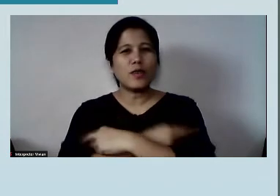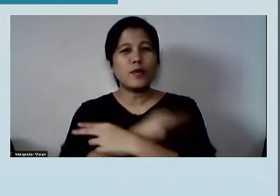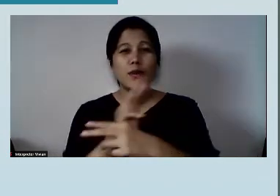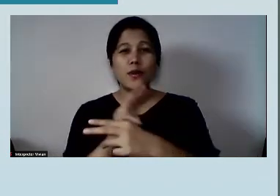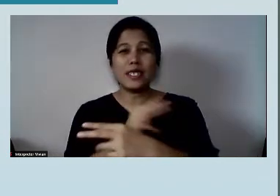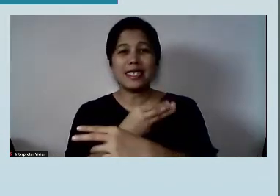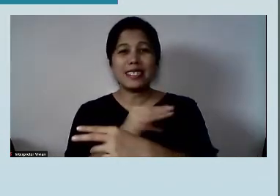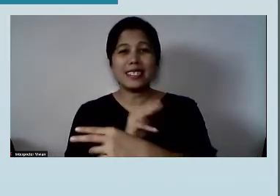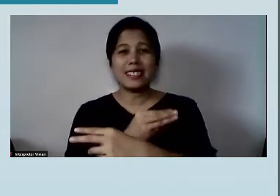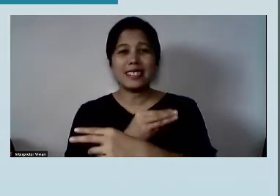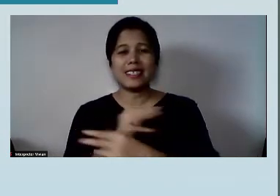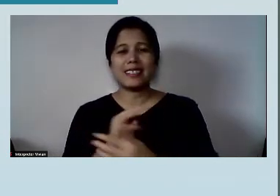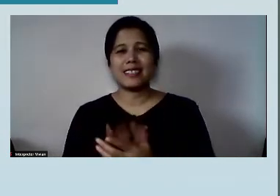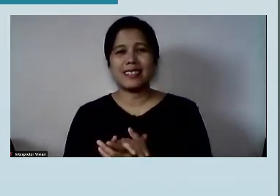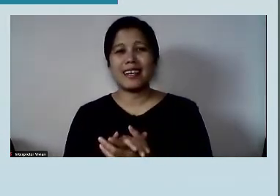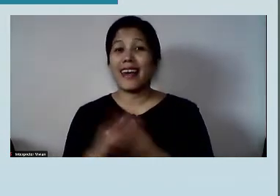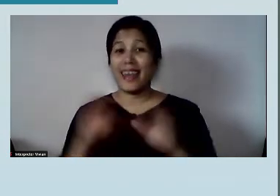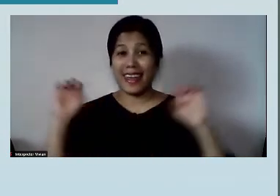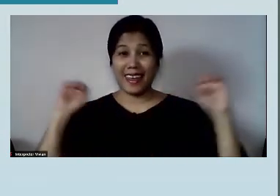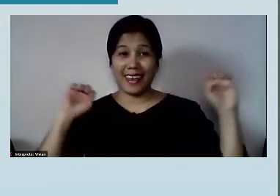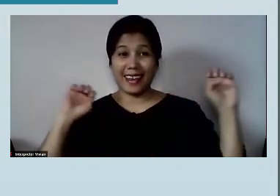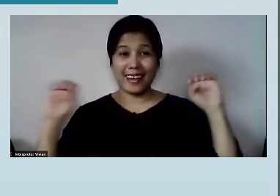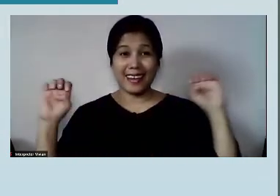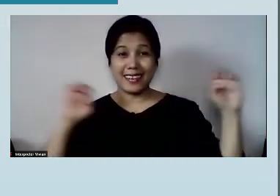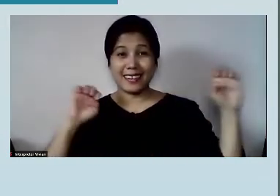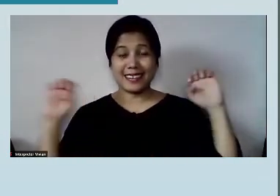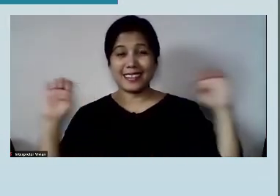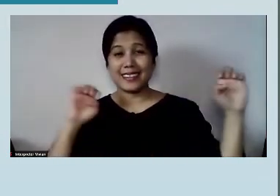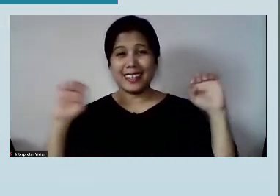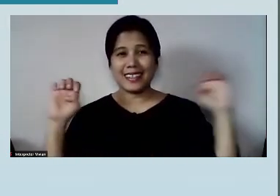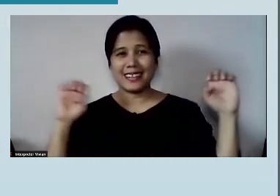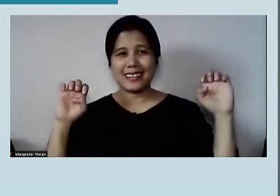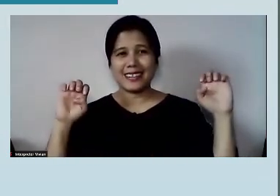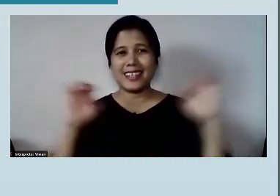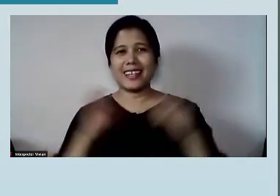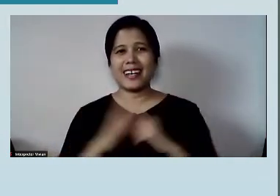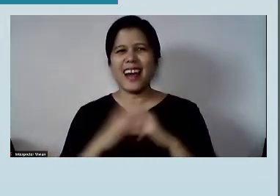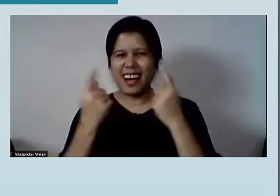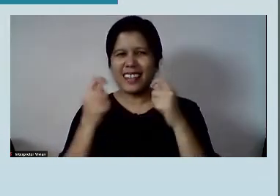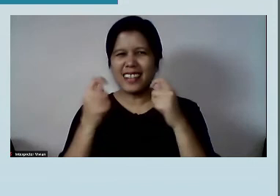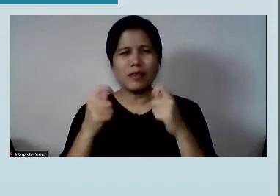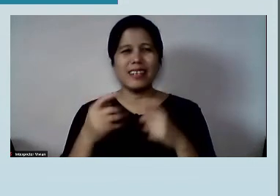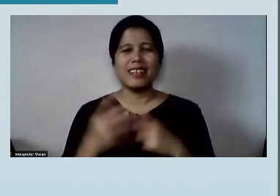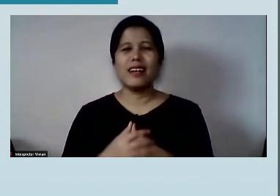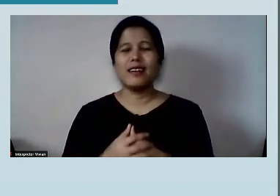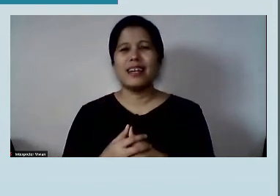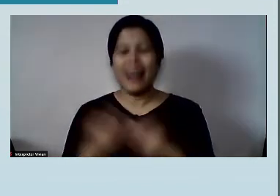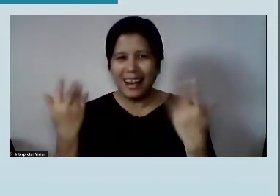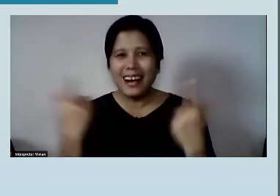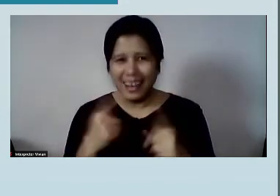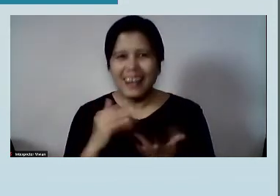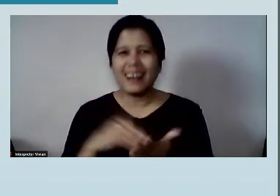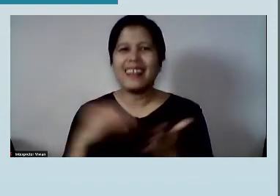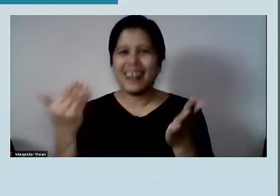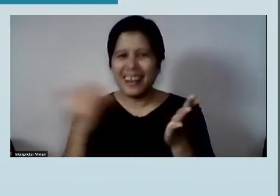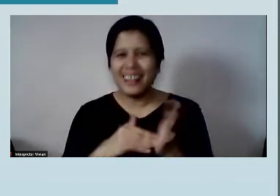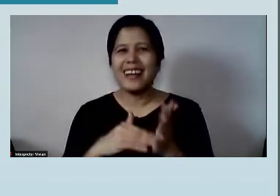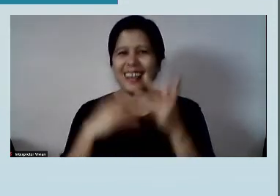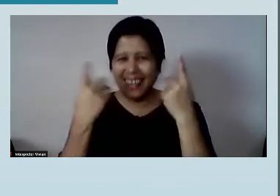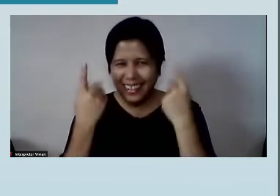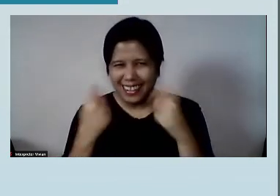And, as I said, exercise. I have yet to do this. I attempted, failed, will attempt again, and promise